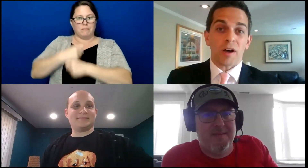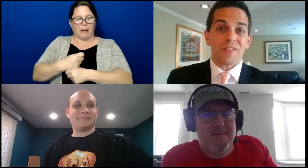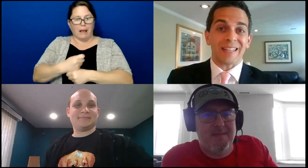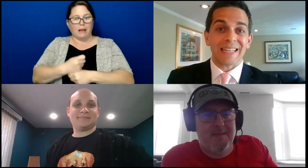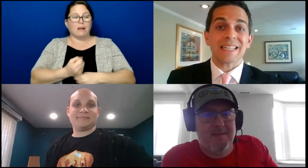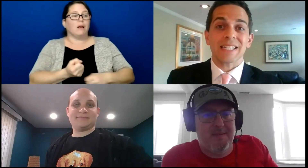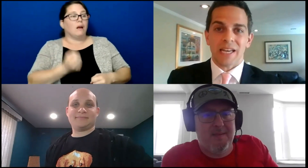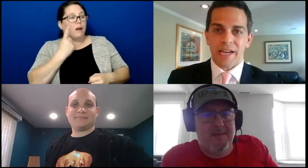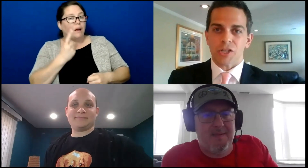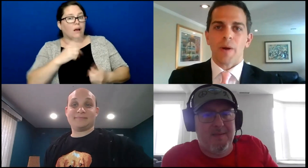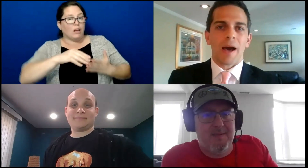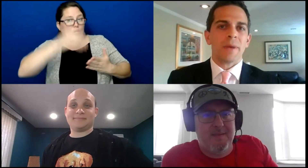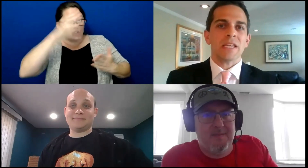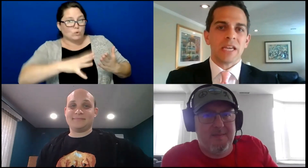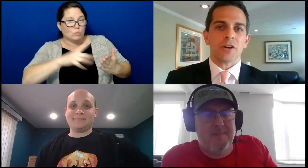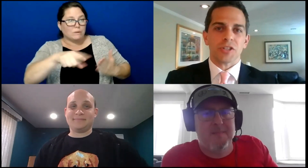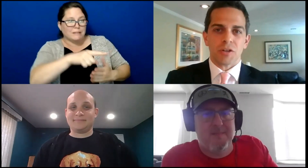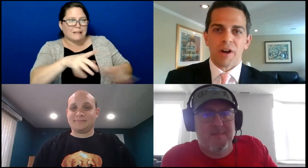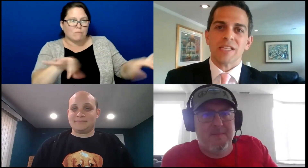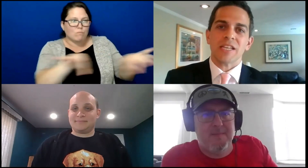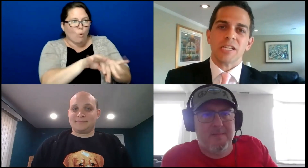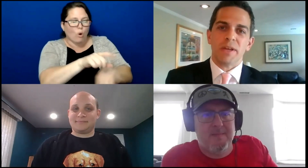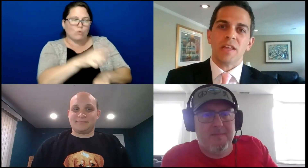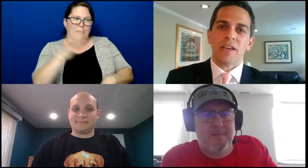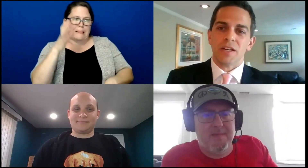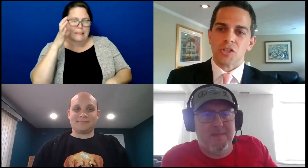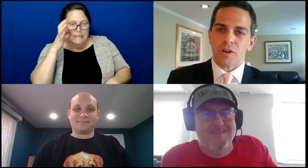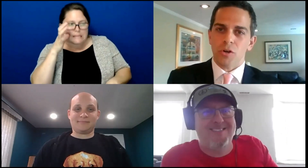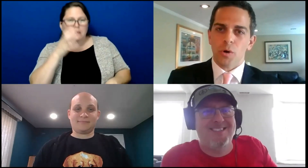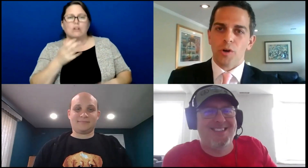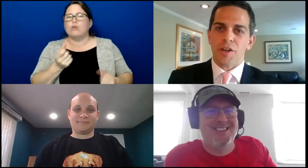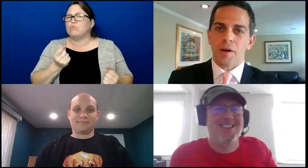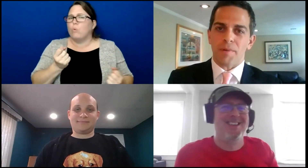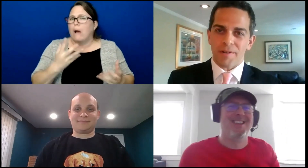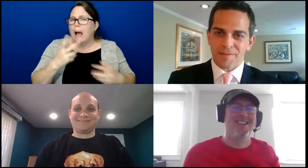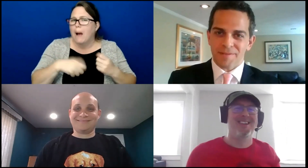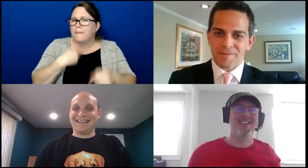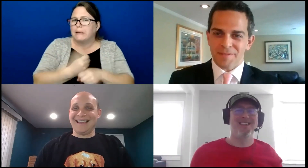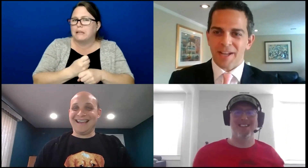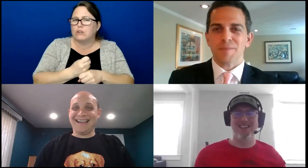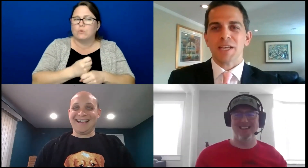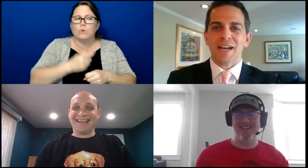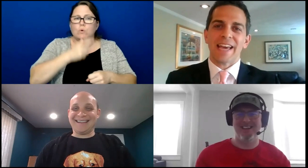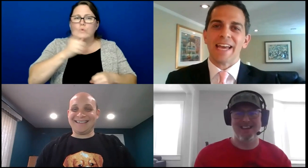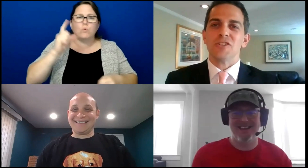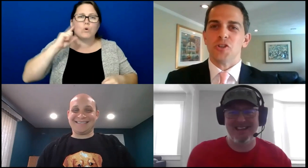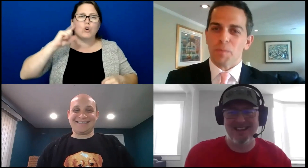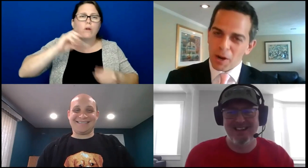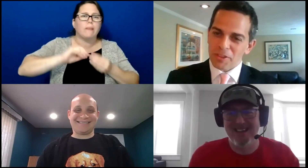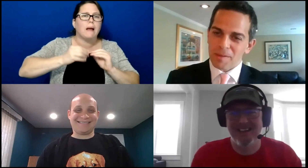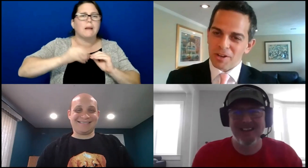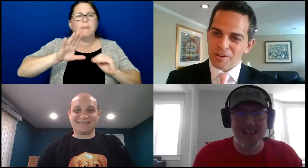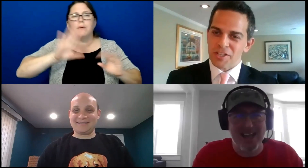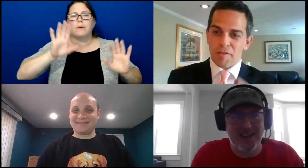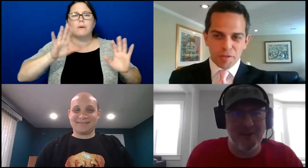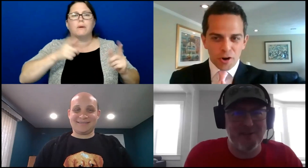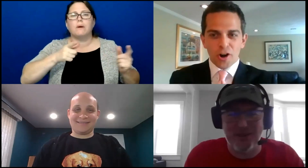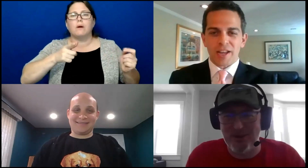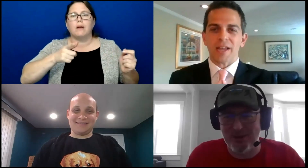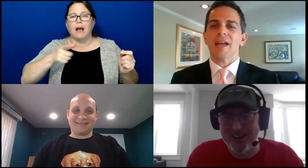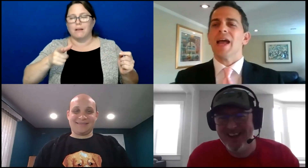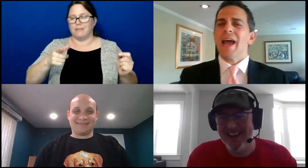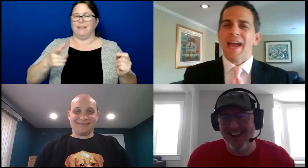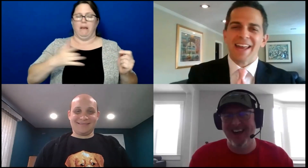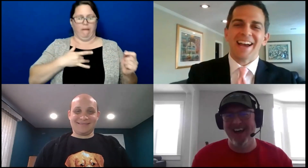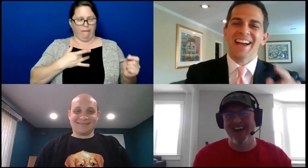the power of listening. So how many years did Ryan say he's been in the industry? Who heard the number? Not to age you, but I want them to understand. No, I feel